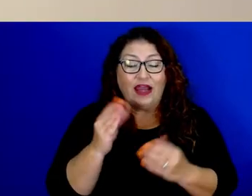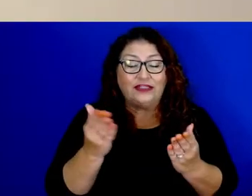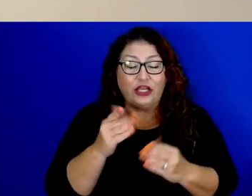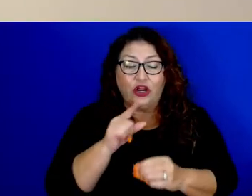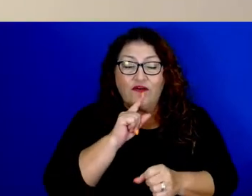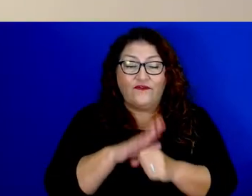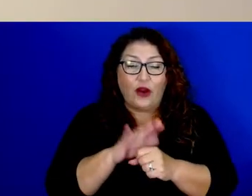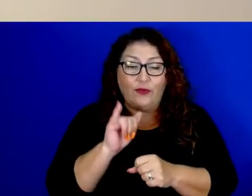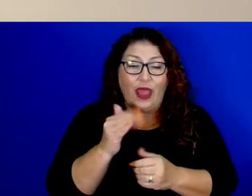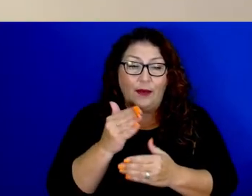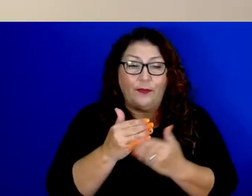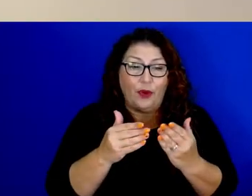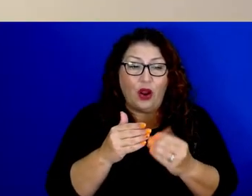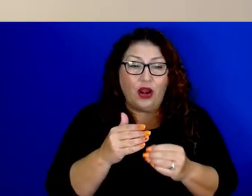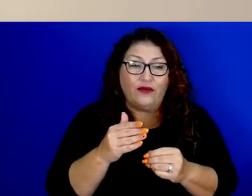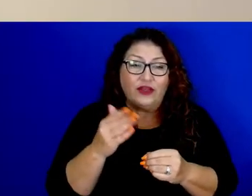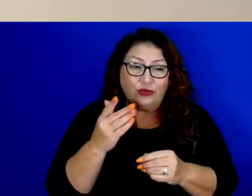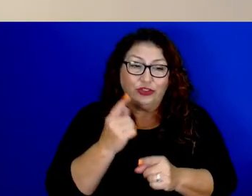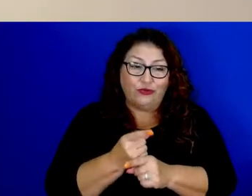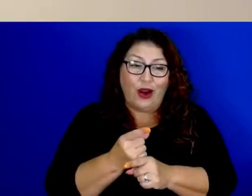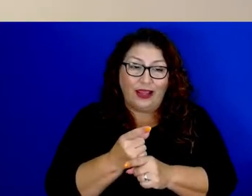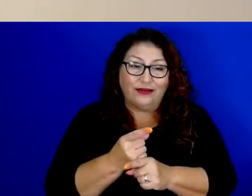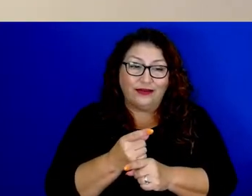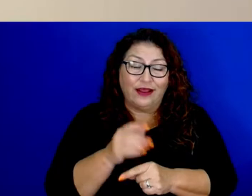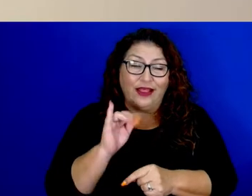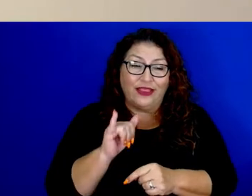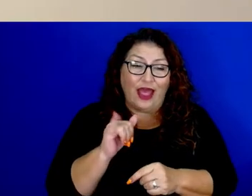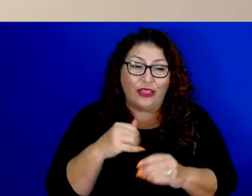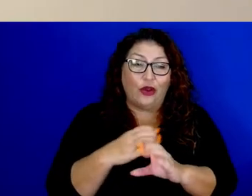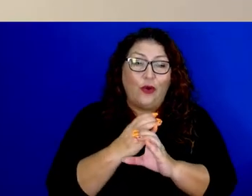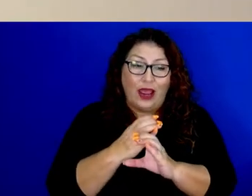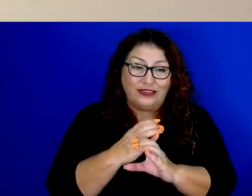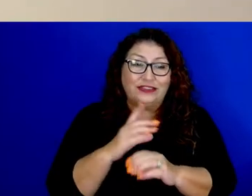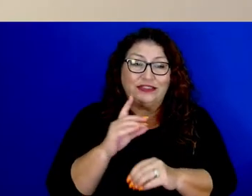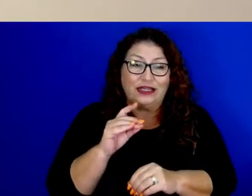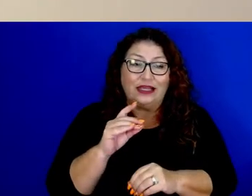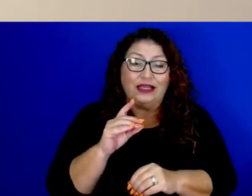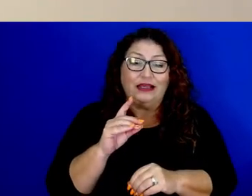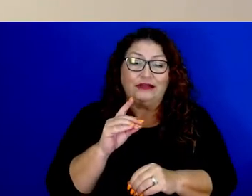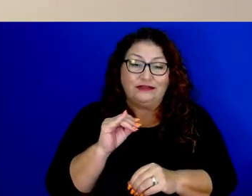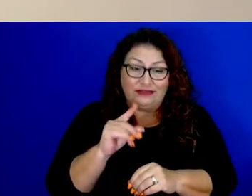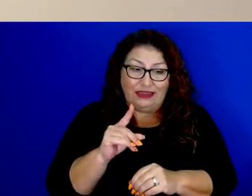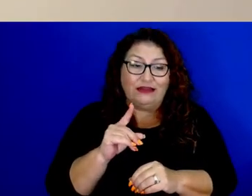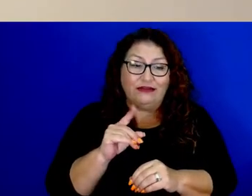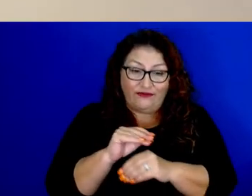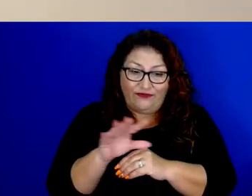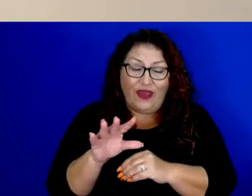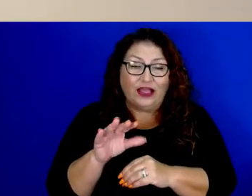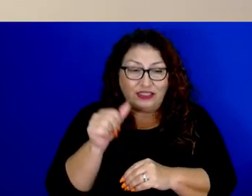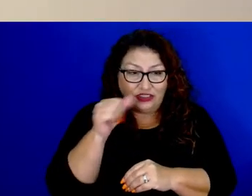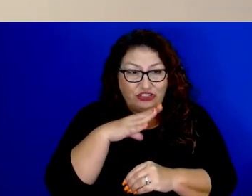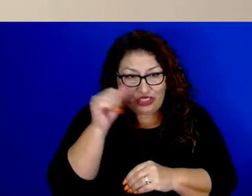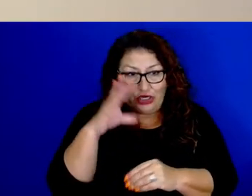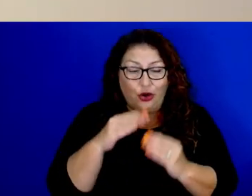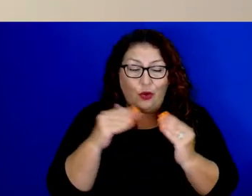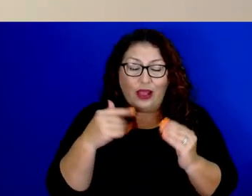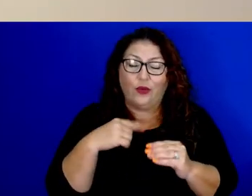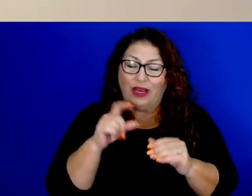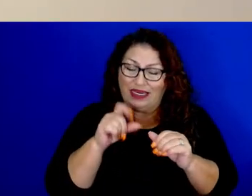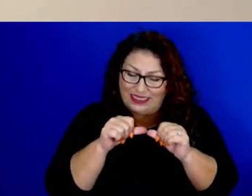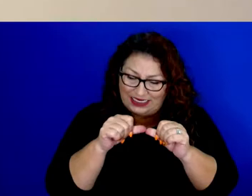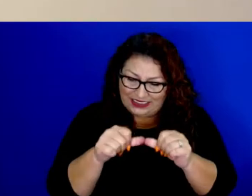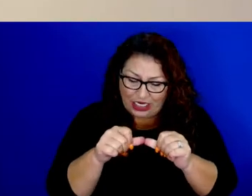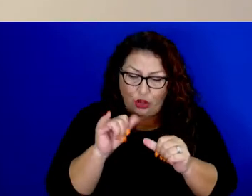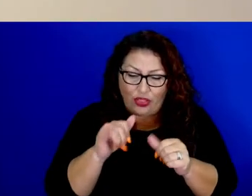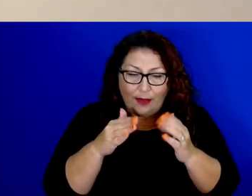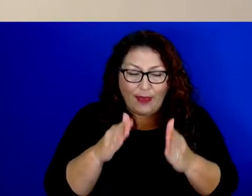right. The crisis did indeed exacerbate gender equality. We need to continue on this path, and we need to make sure these targets